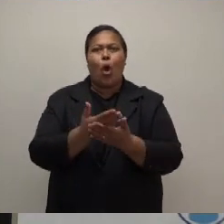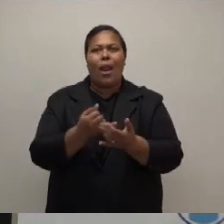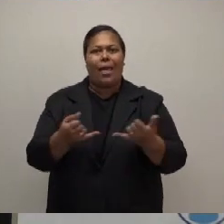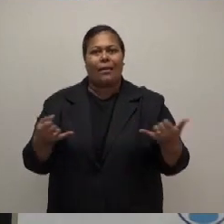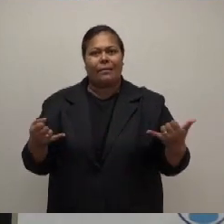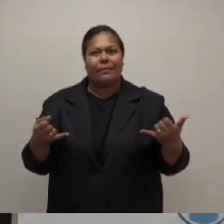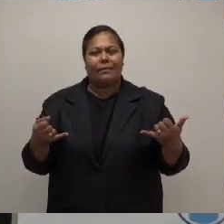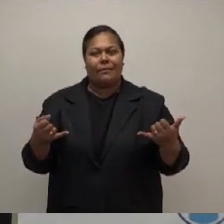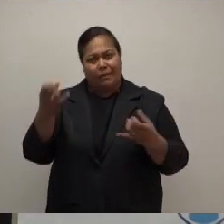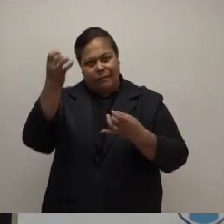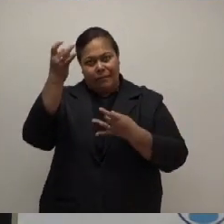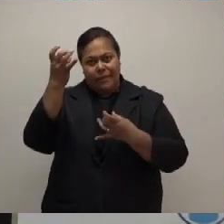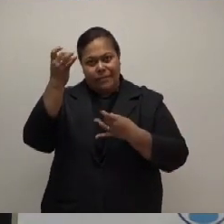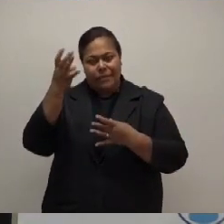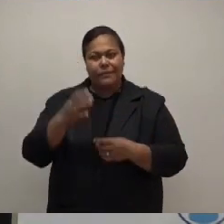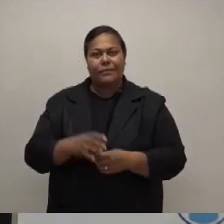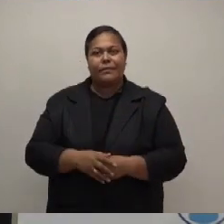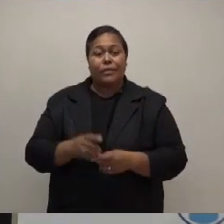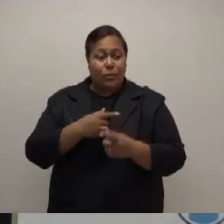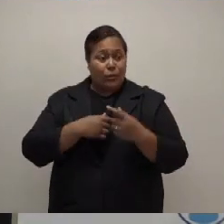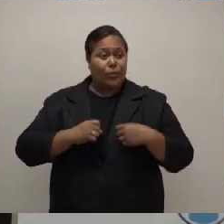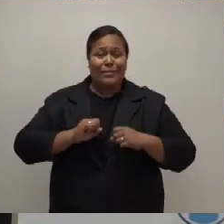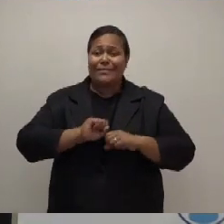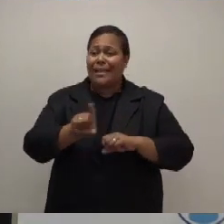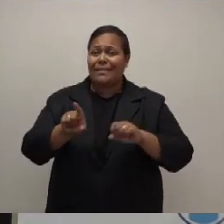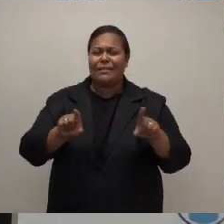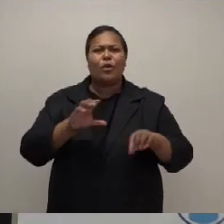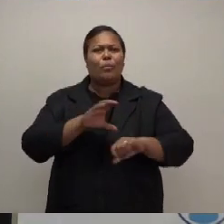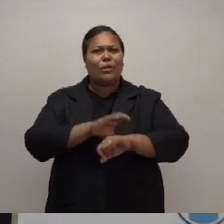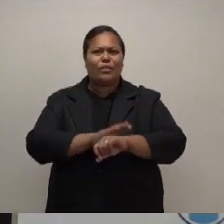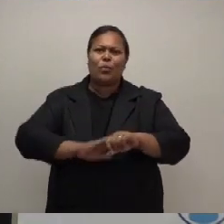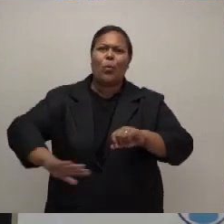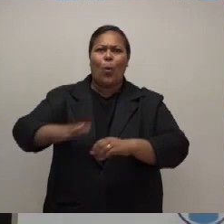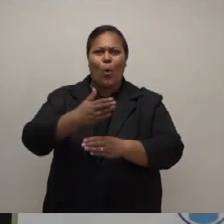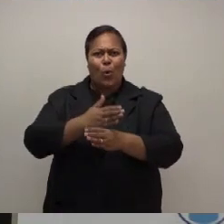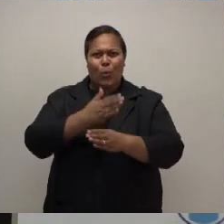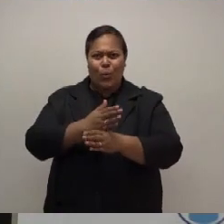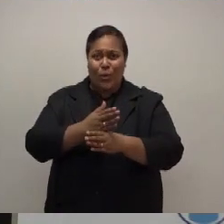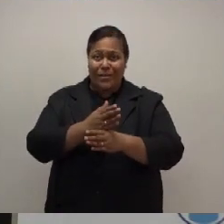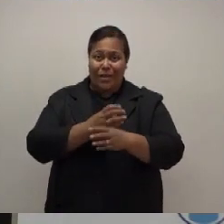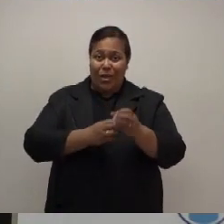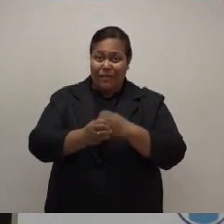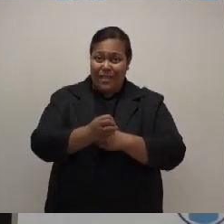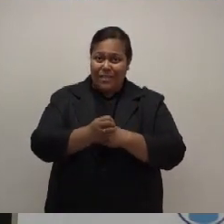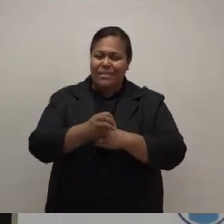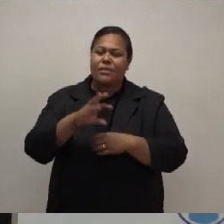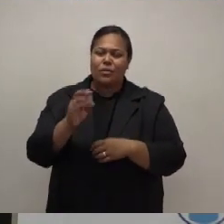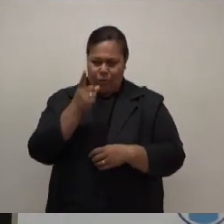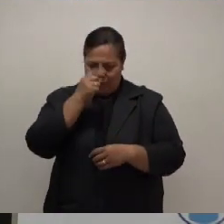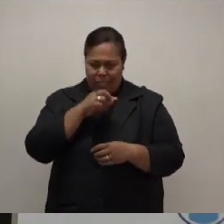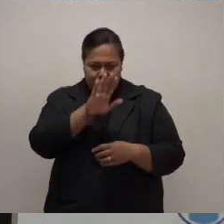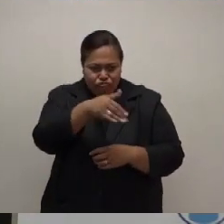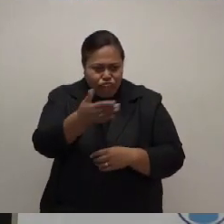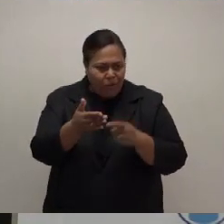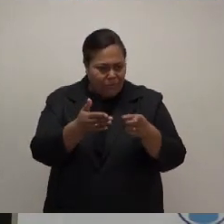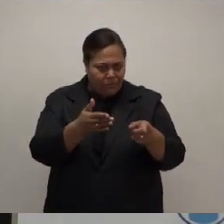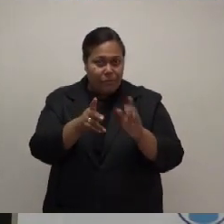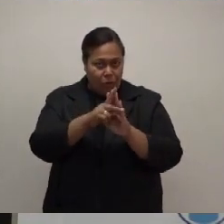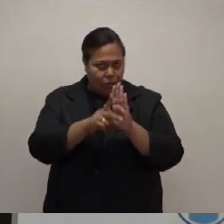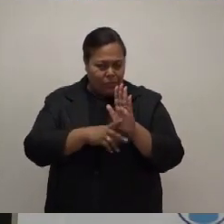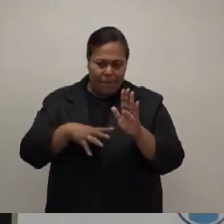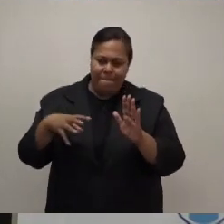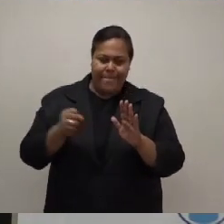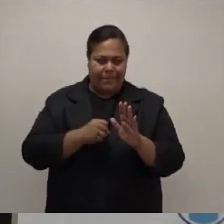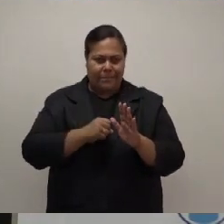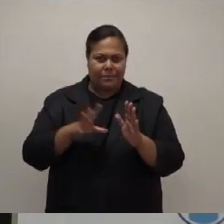We aren't sending the police to every workplace in the country to enforce these policies. This strategy relies